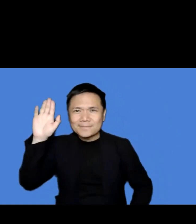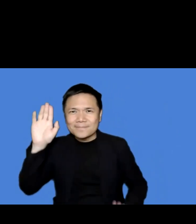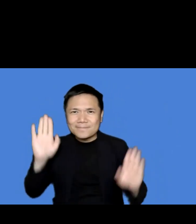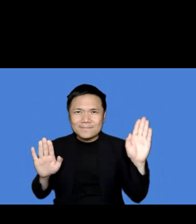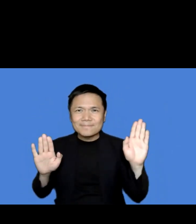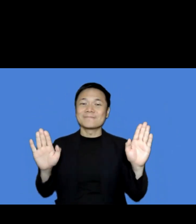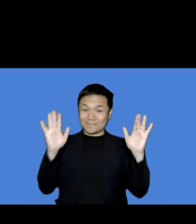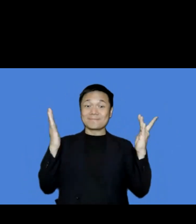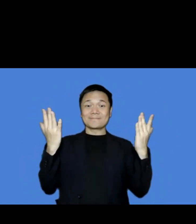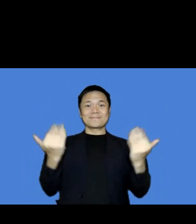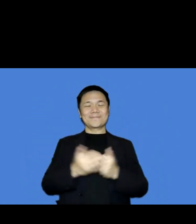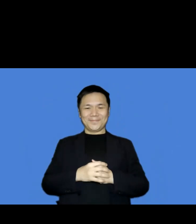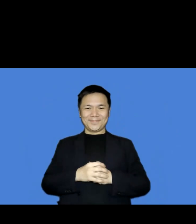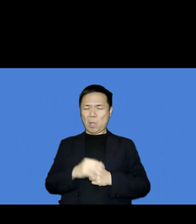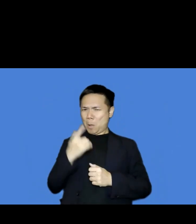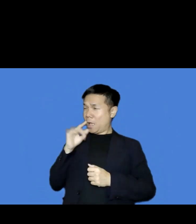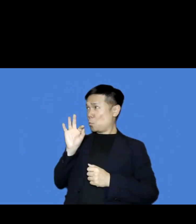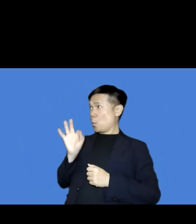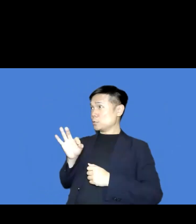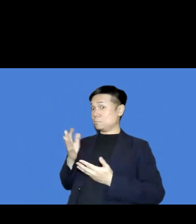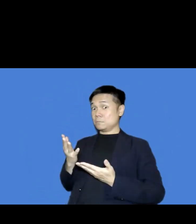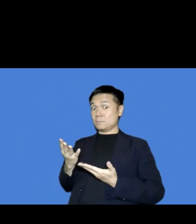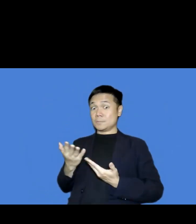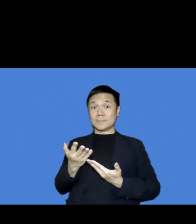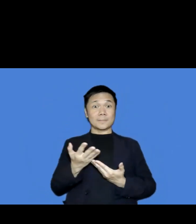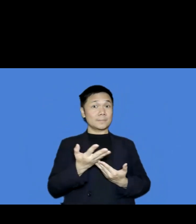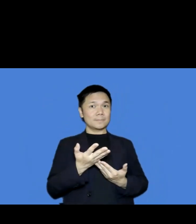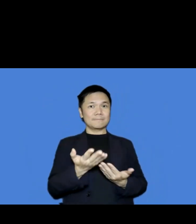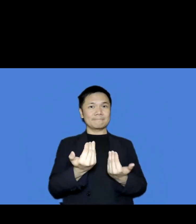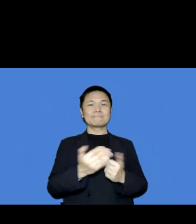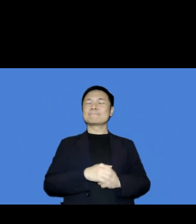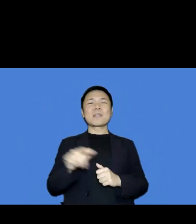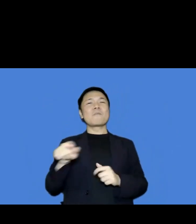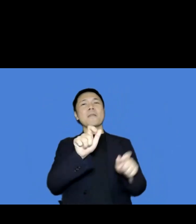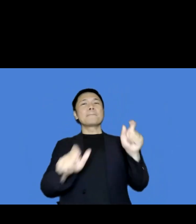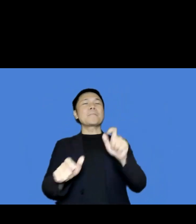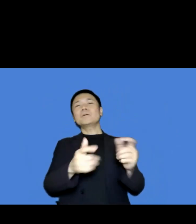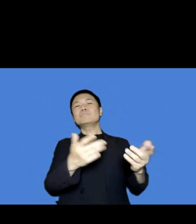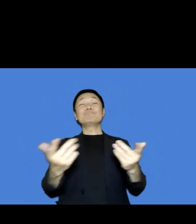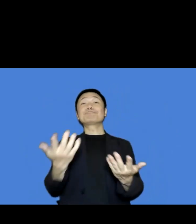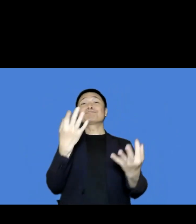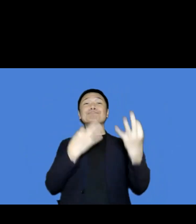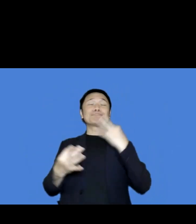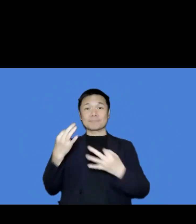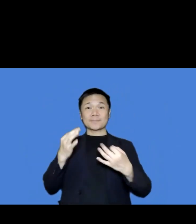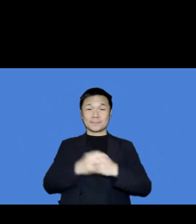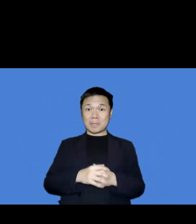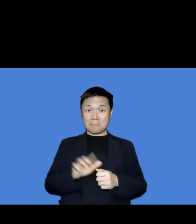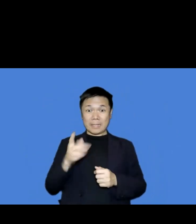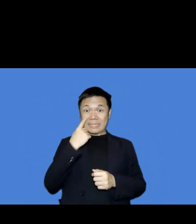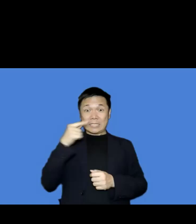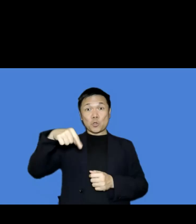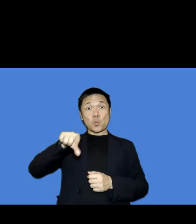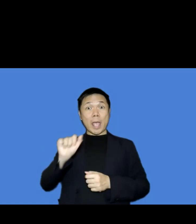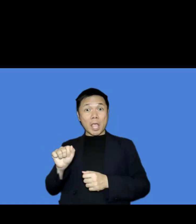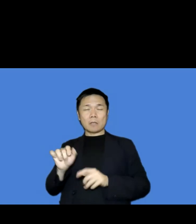And in fact, we already have a question. So I encourage our participants to please use the Q&A